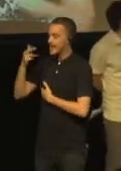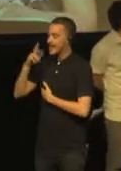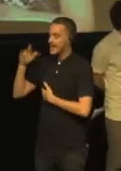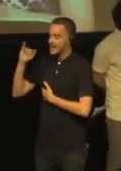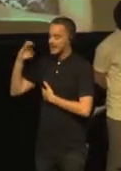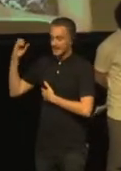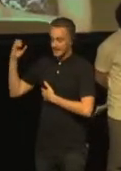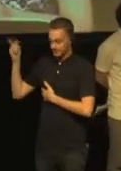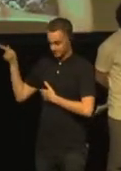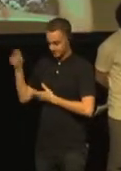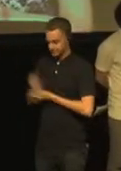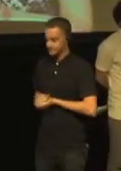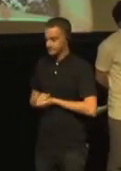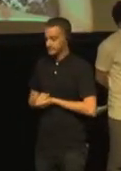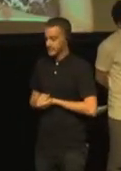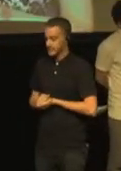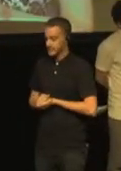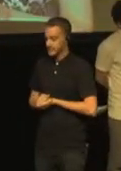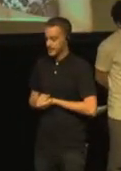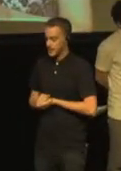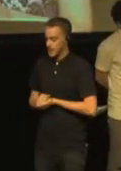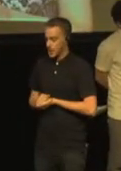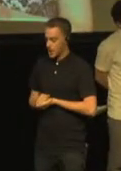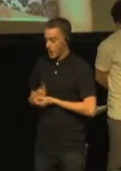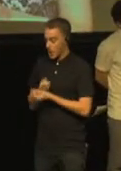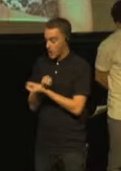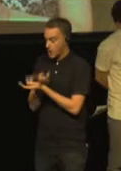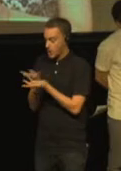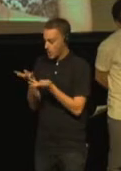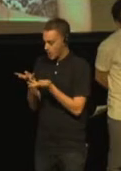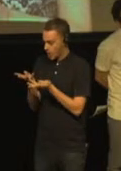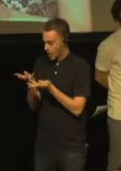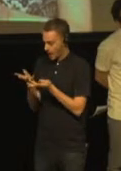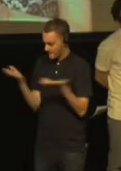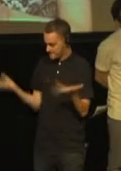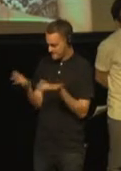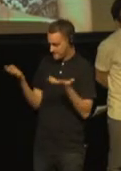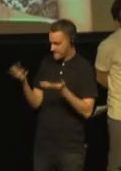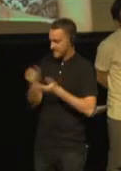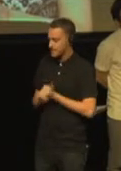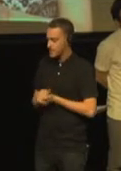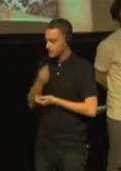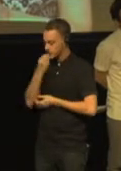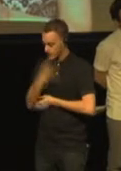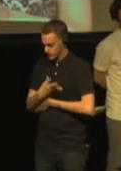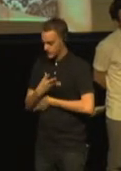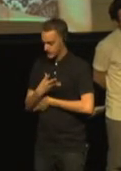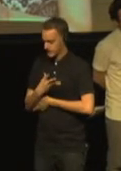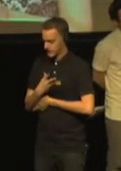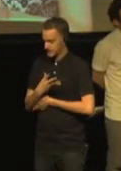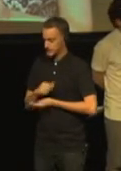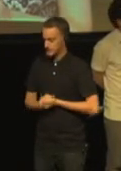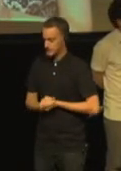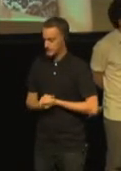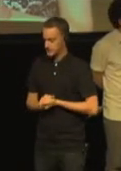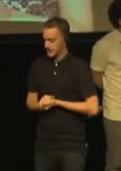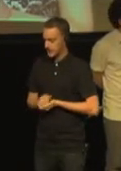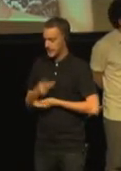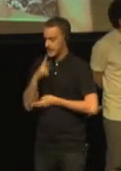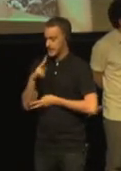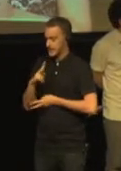How exciting. It's very important to have good numbers when you're doing a project like this. We need to be able to say, who are we talking